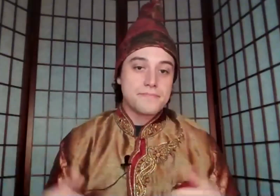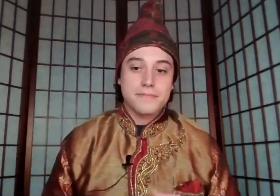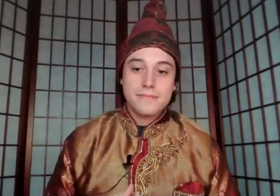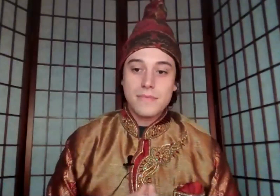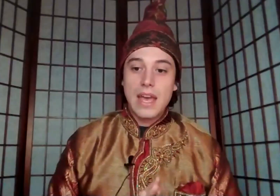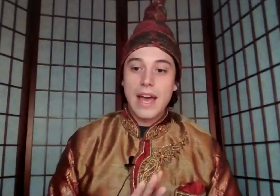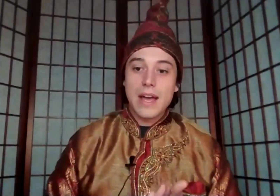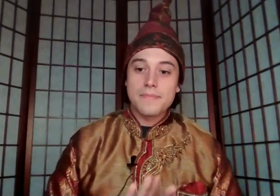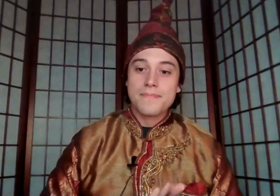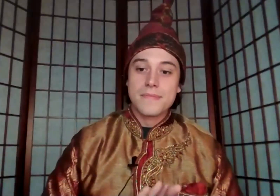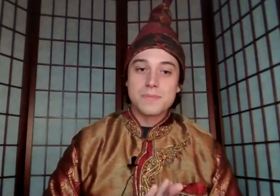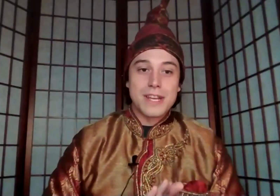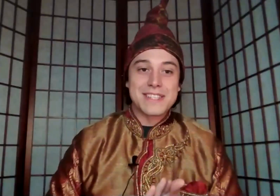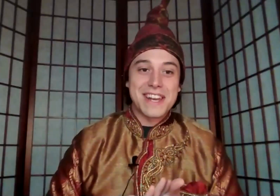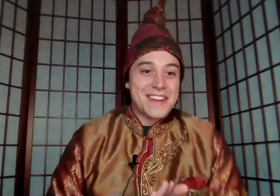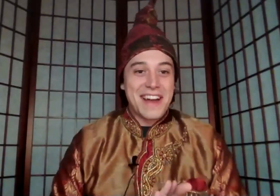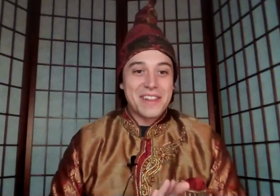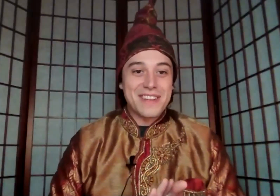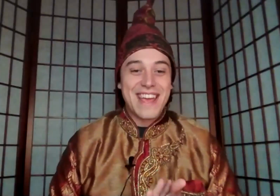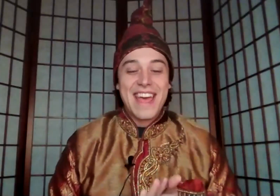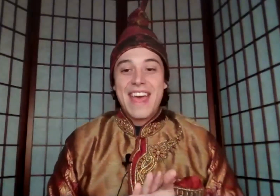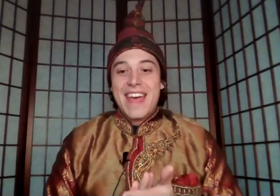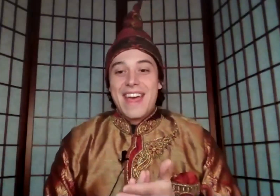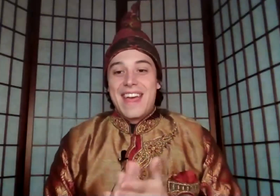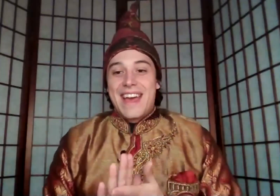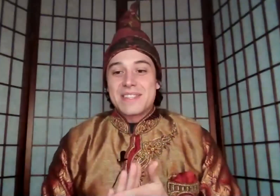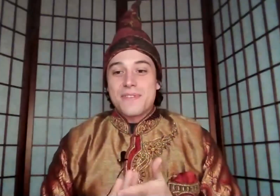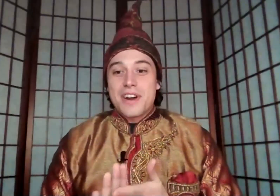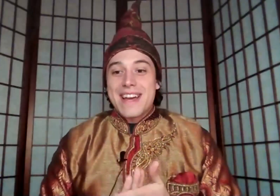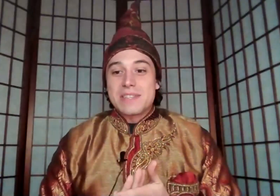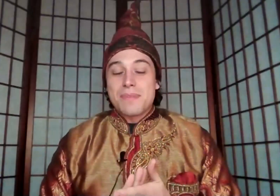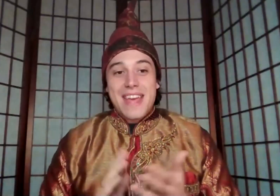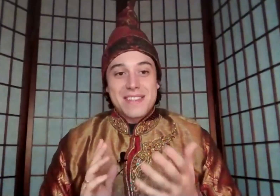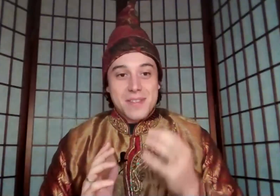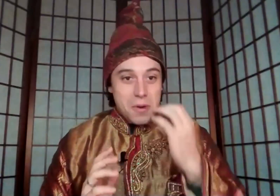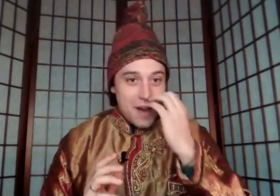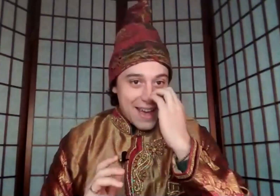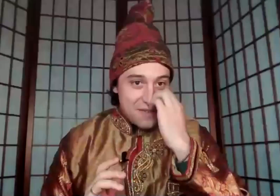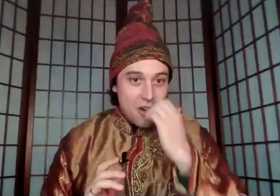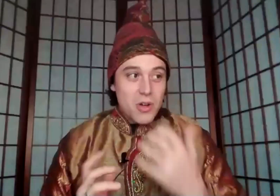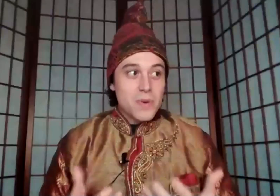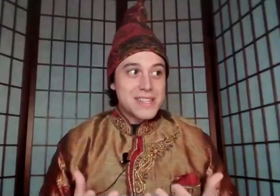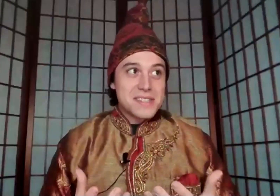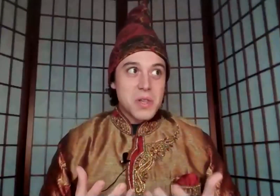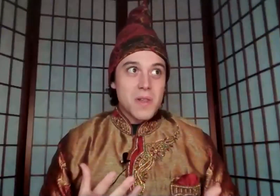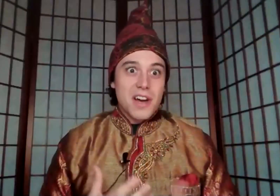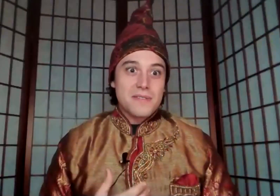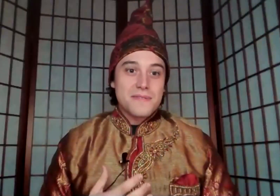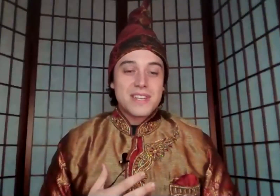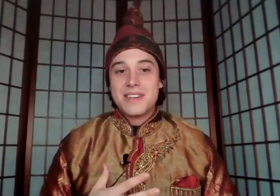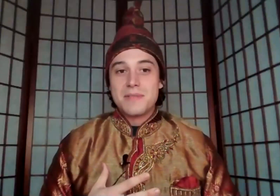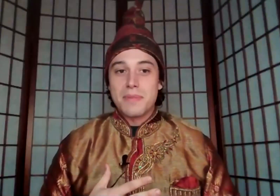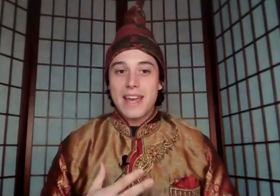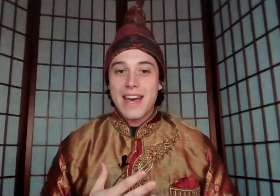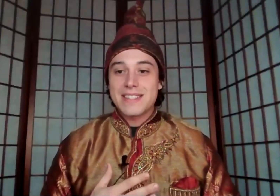healing. It's pretty exciting. I love it. As far as black cats go, I have always